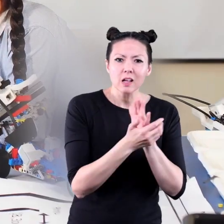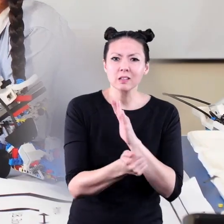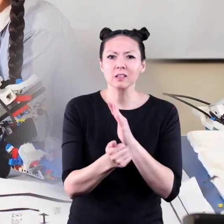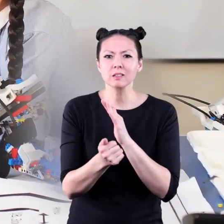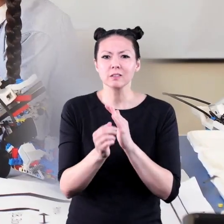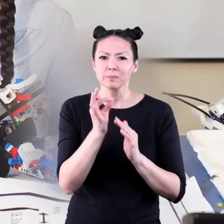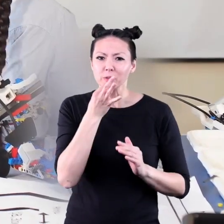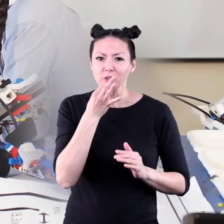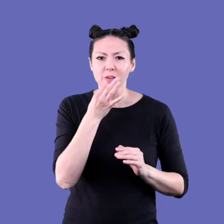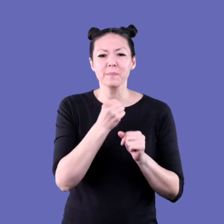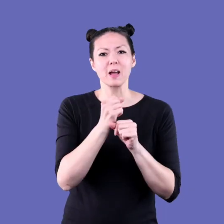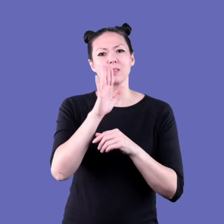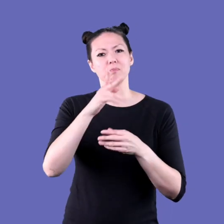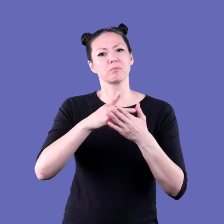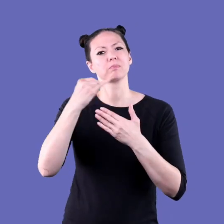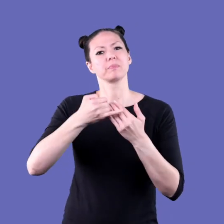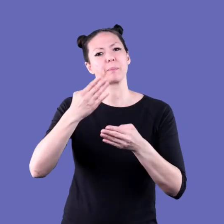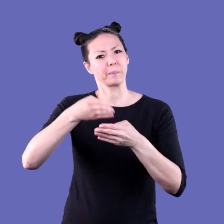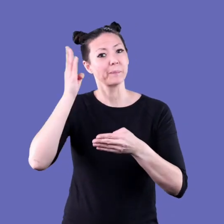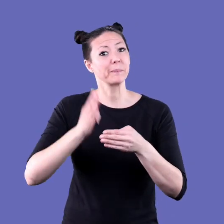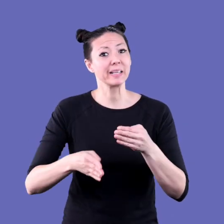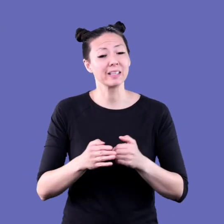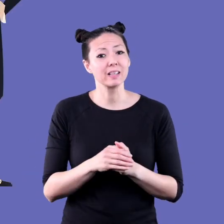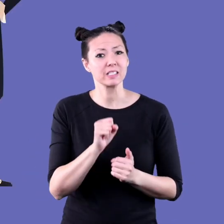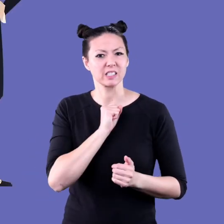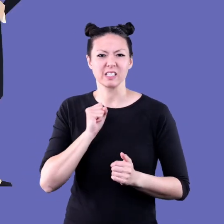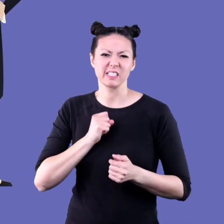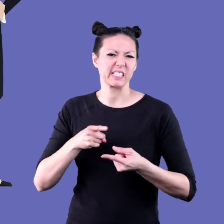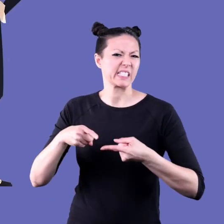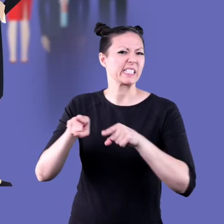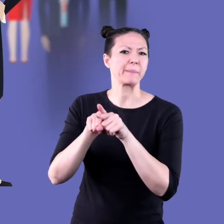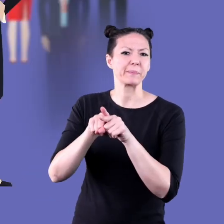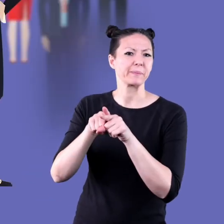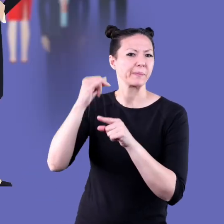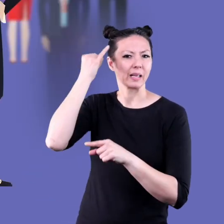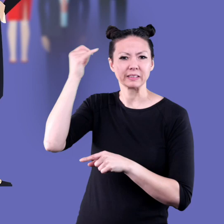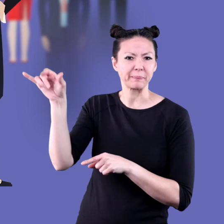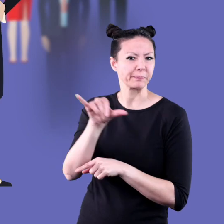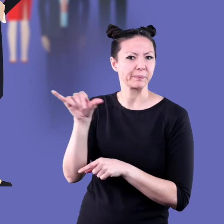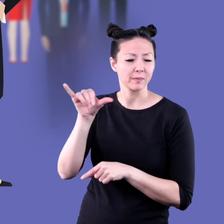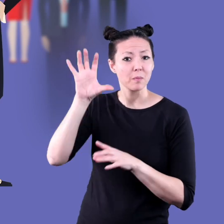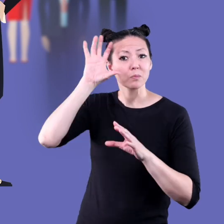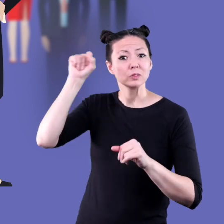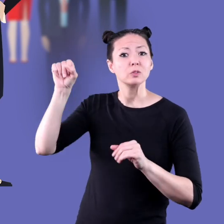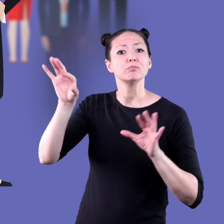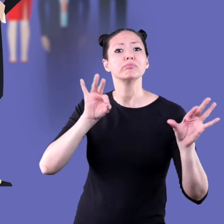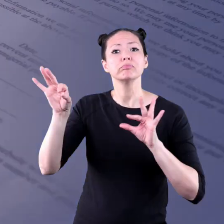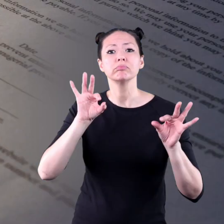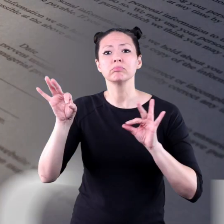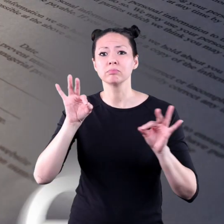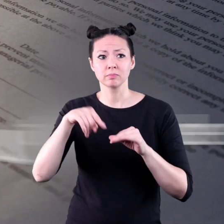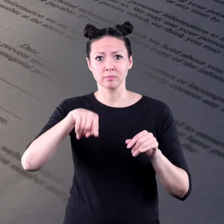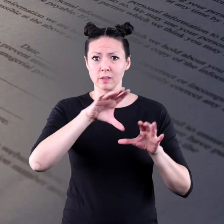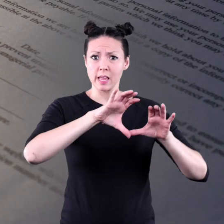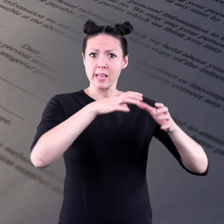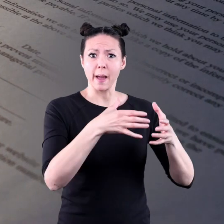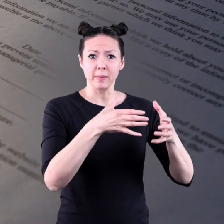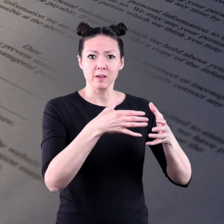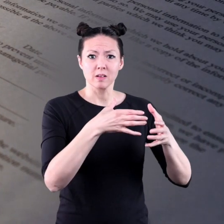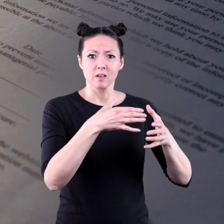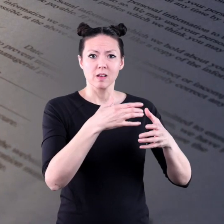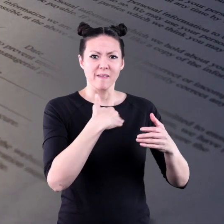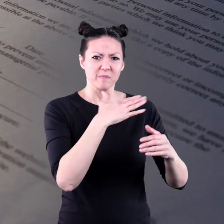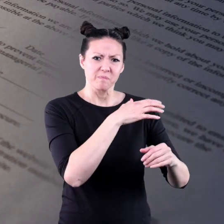project. The Senate does the same thing when the president chooses his or her cabinet members. One of the powers